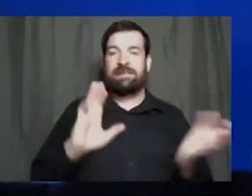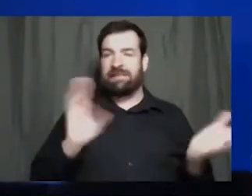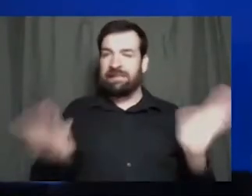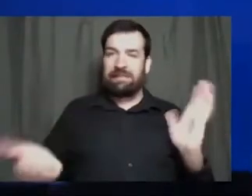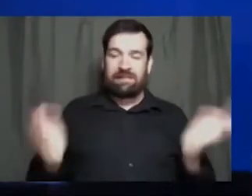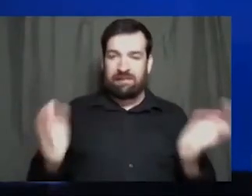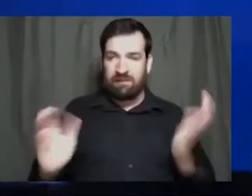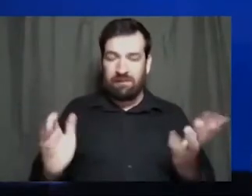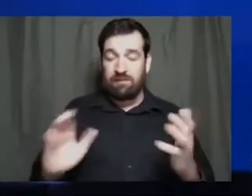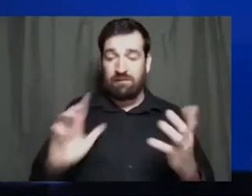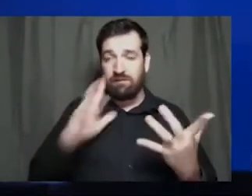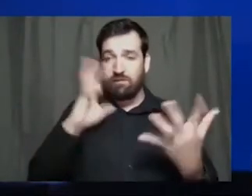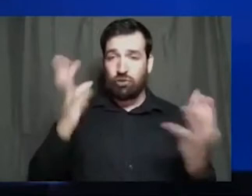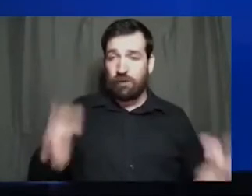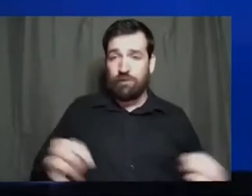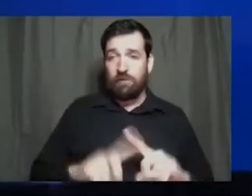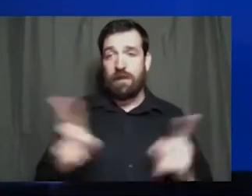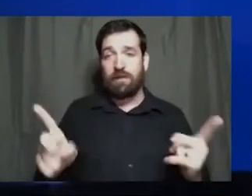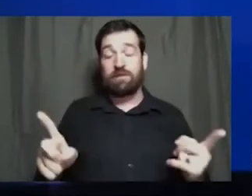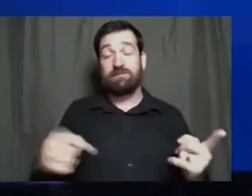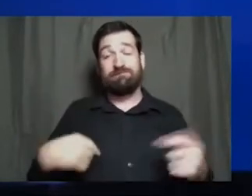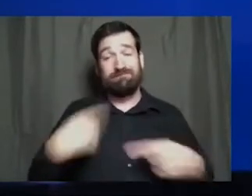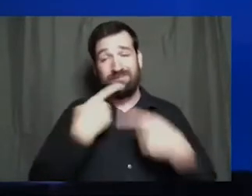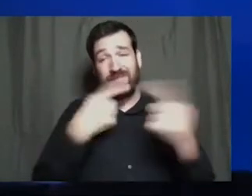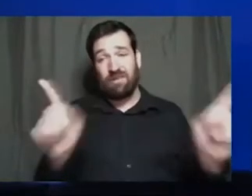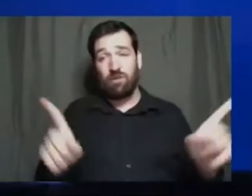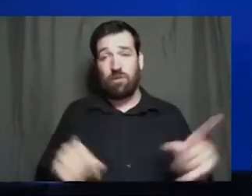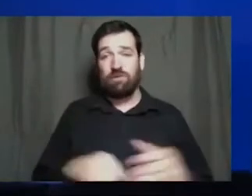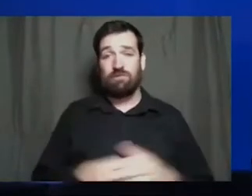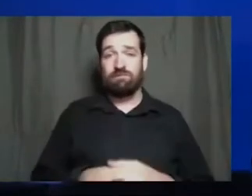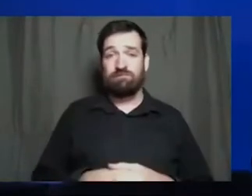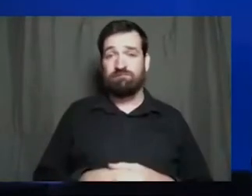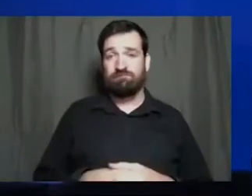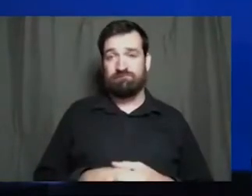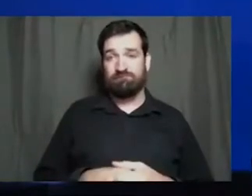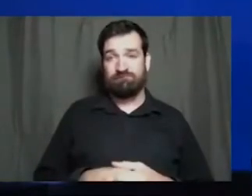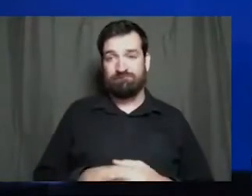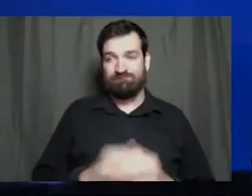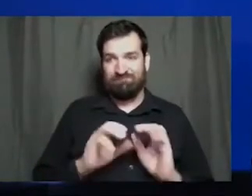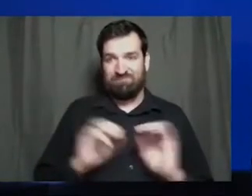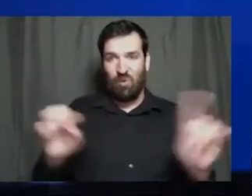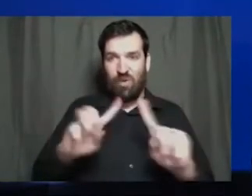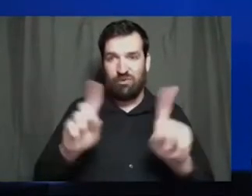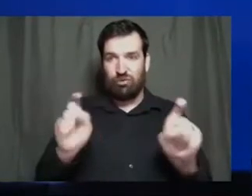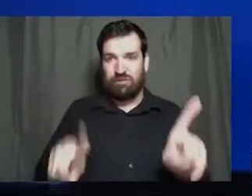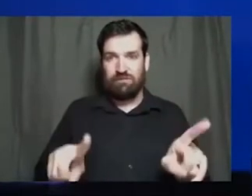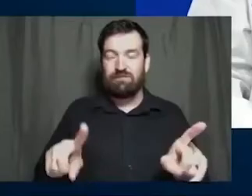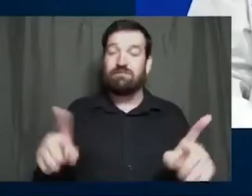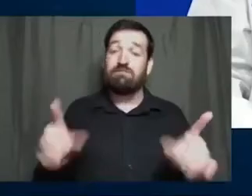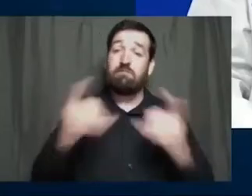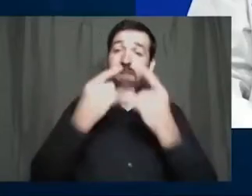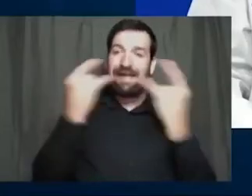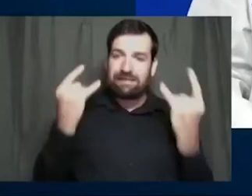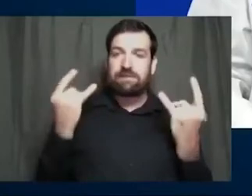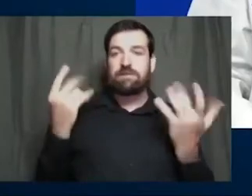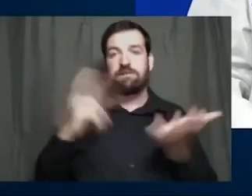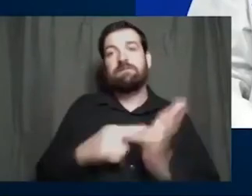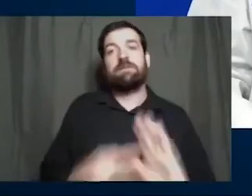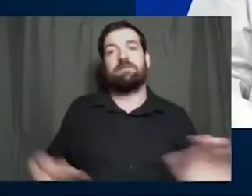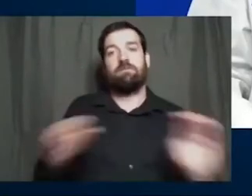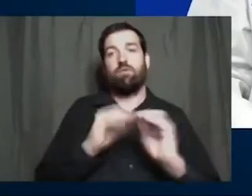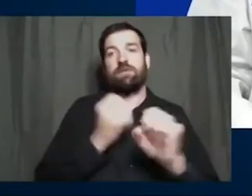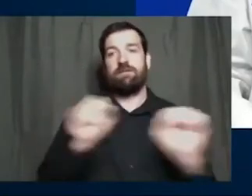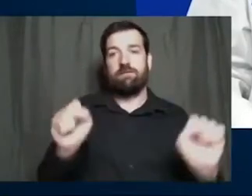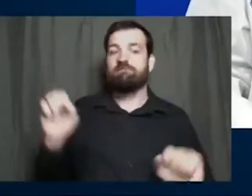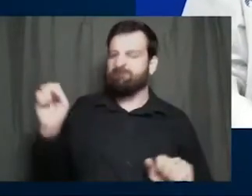know, I'll tell you what, I just don't think there's any question, Hawkeye, that masking makes people safer inside. Yeah, you know, I still get